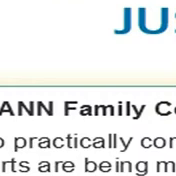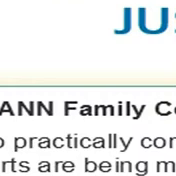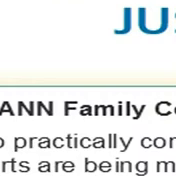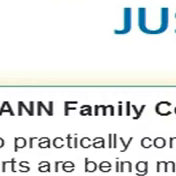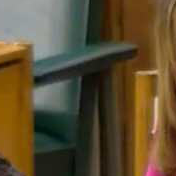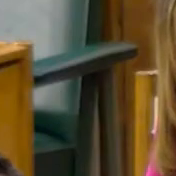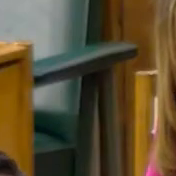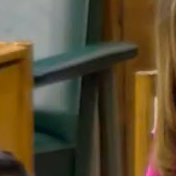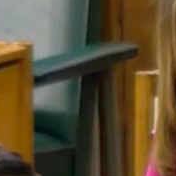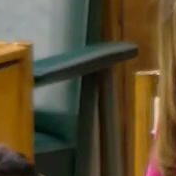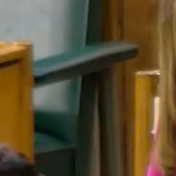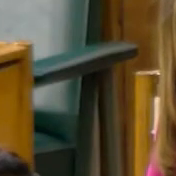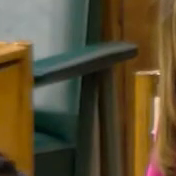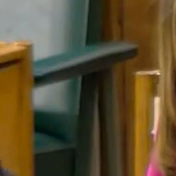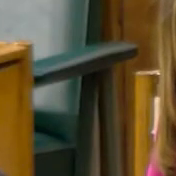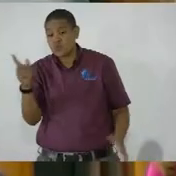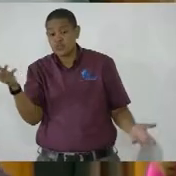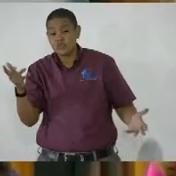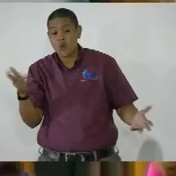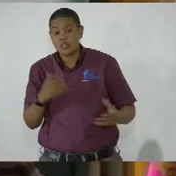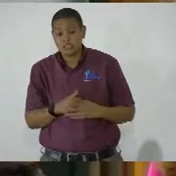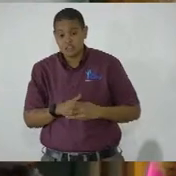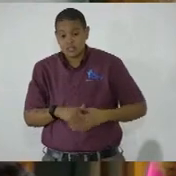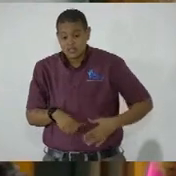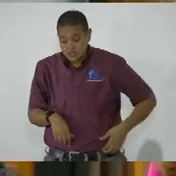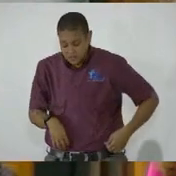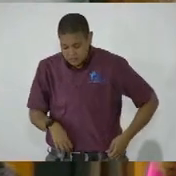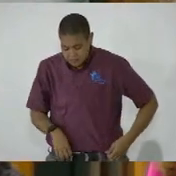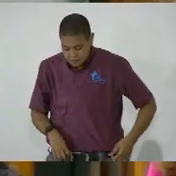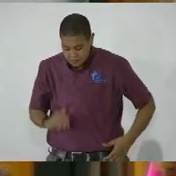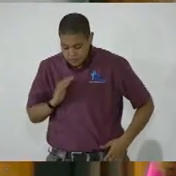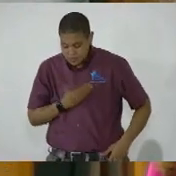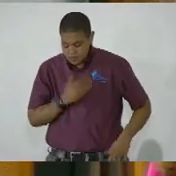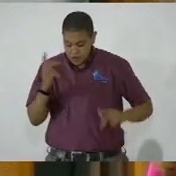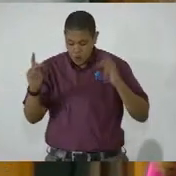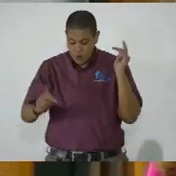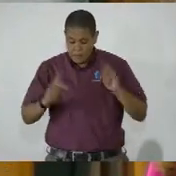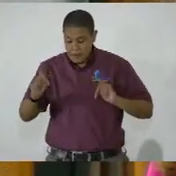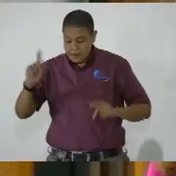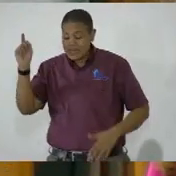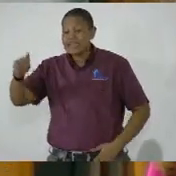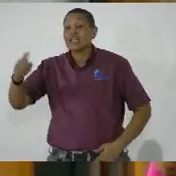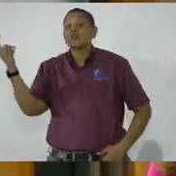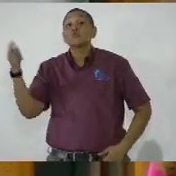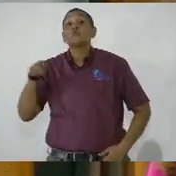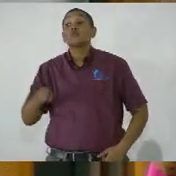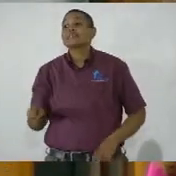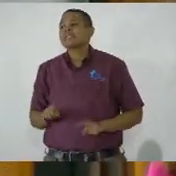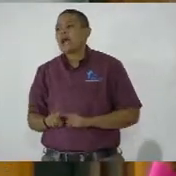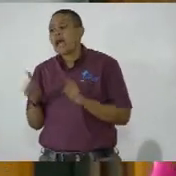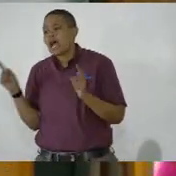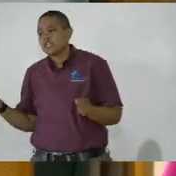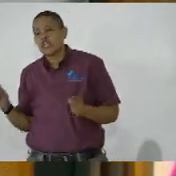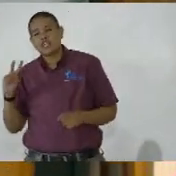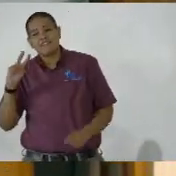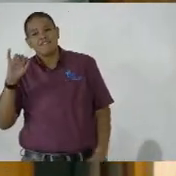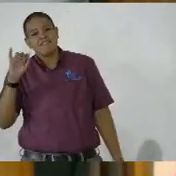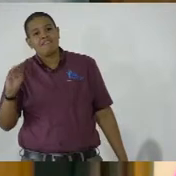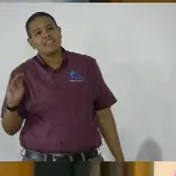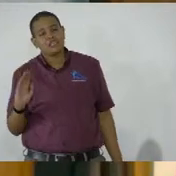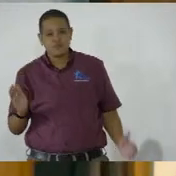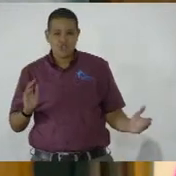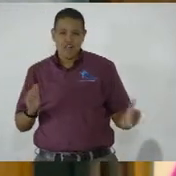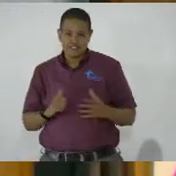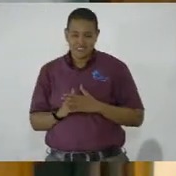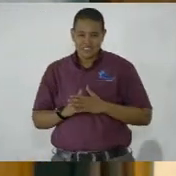Speaker. Because the truth of the matter is, our people need to use these alternate victim services.